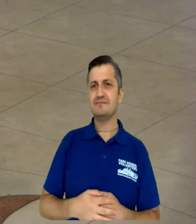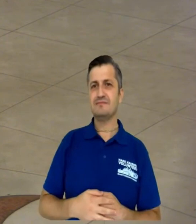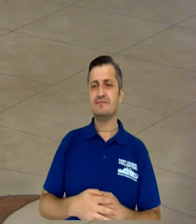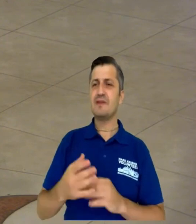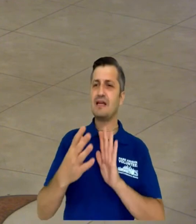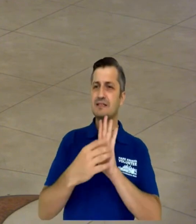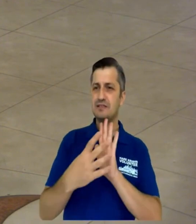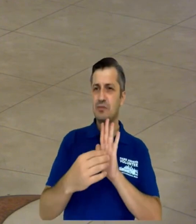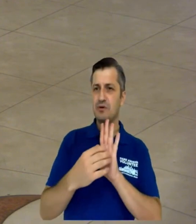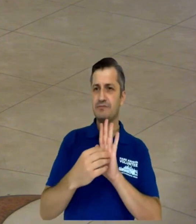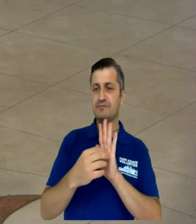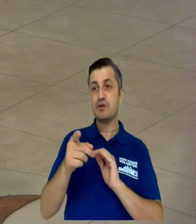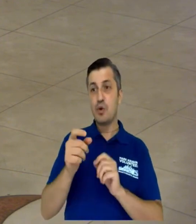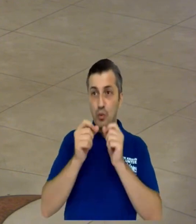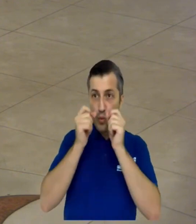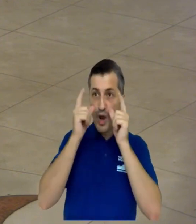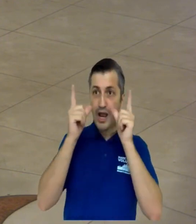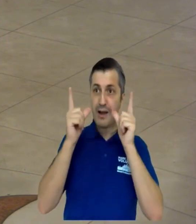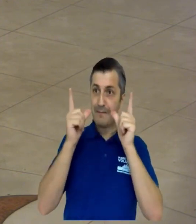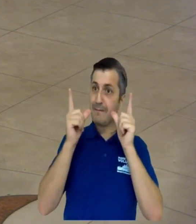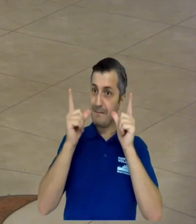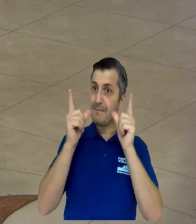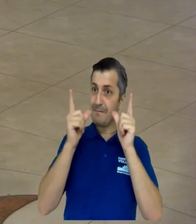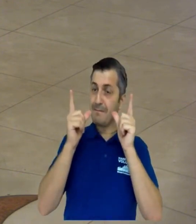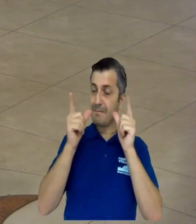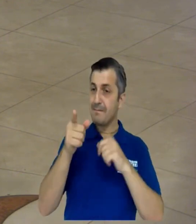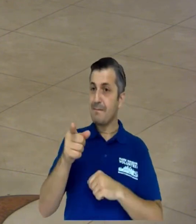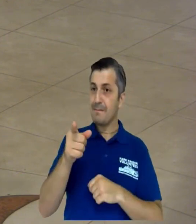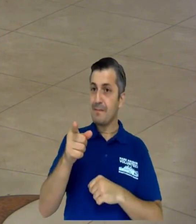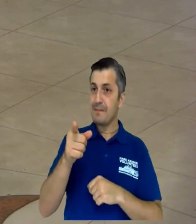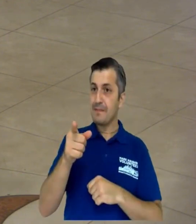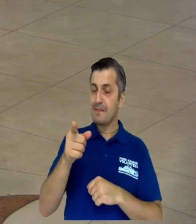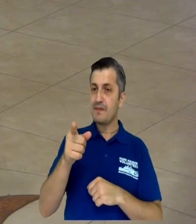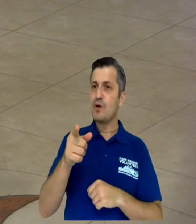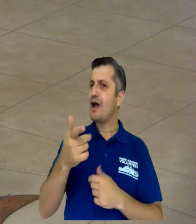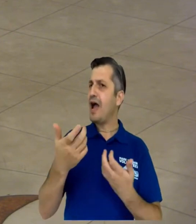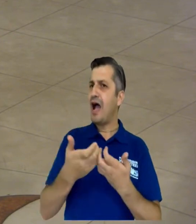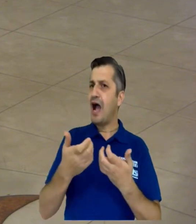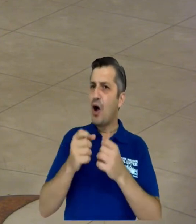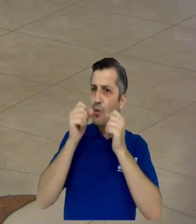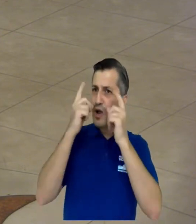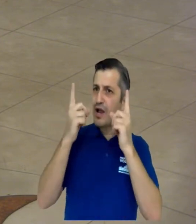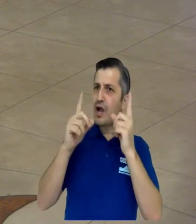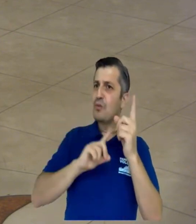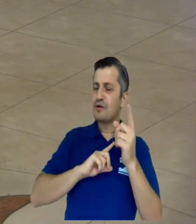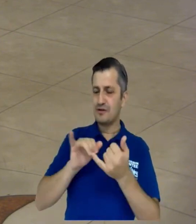wake up, actually, the reason why we could even wake up is because of Krishna and open our eyes.